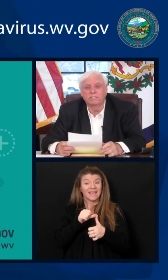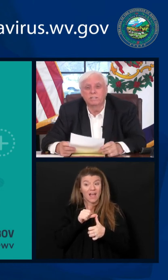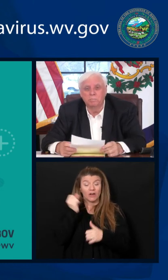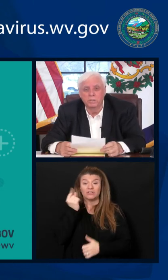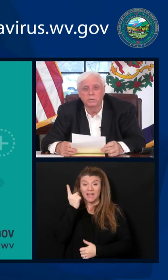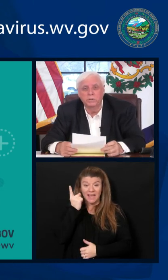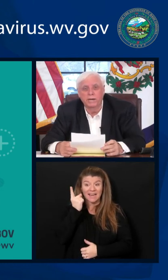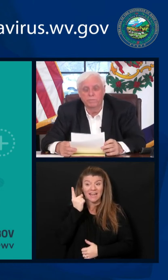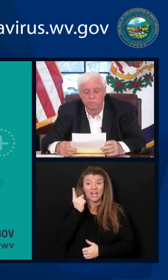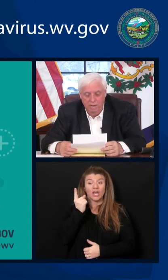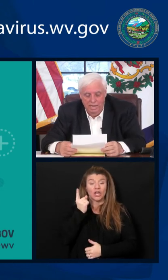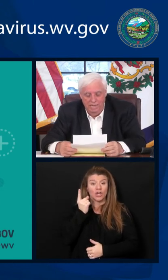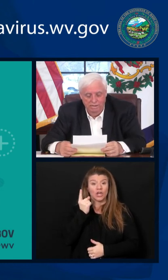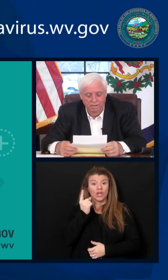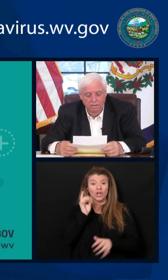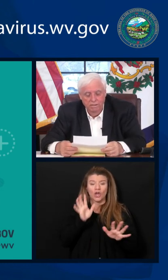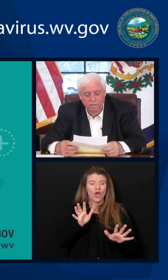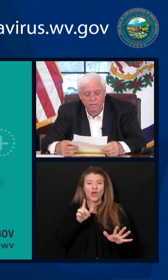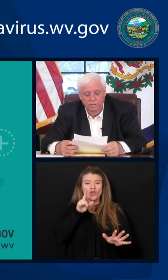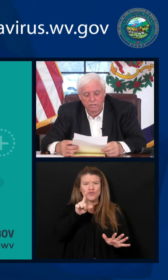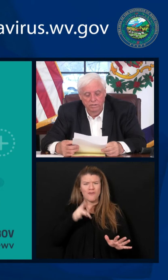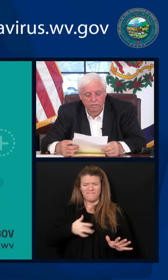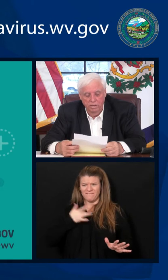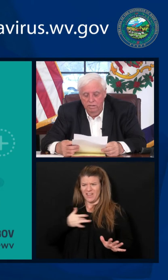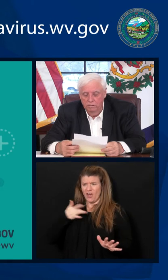get this taboo out of your mind